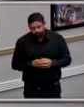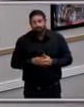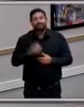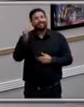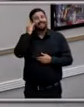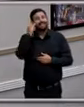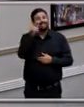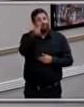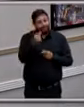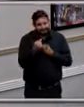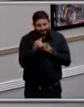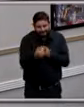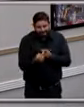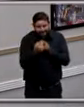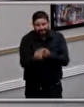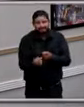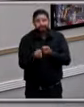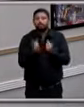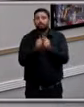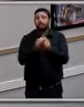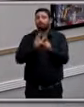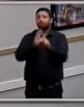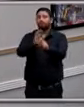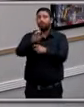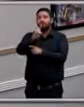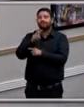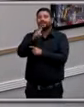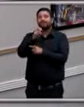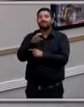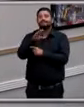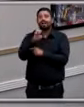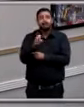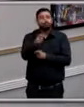having problems with your device, please come to